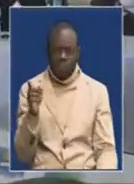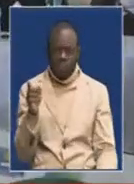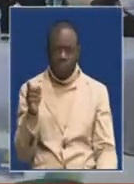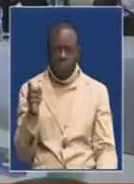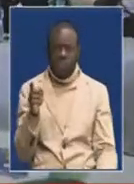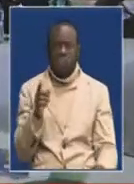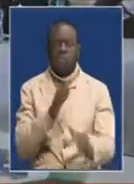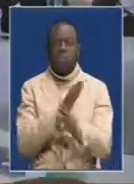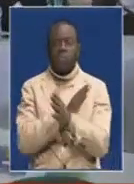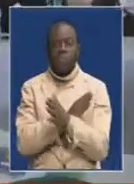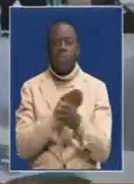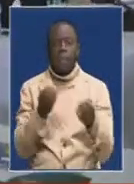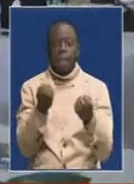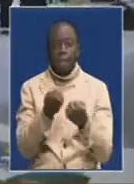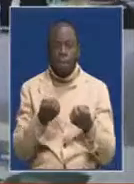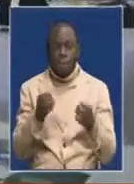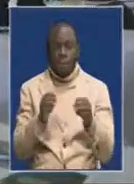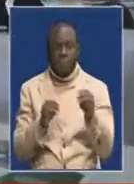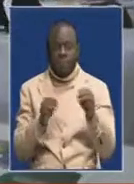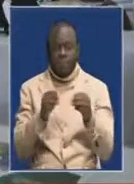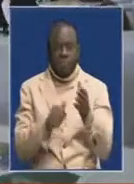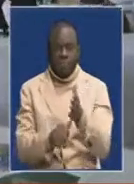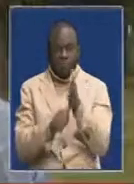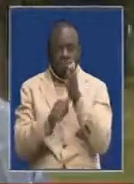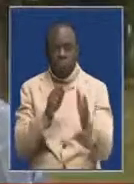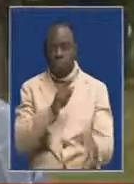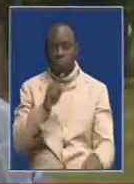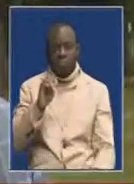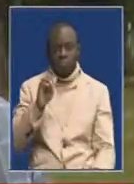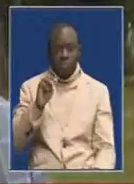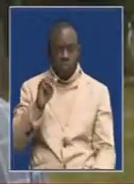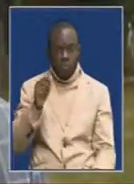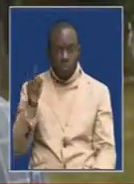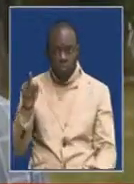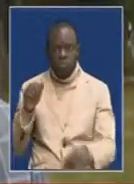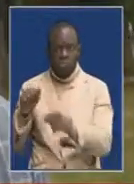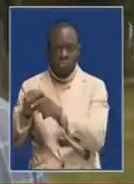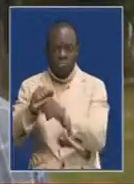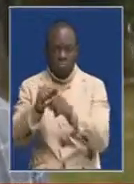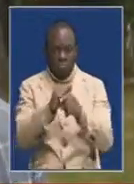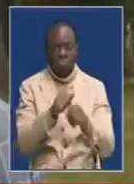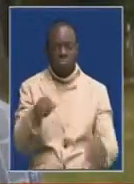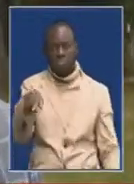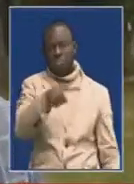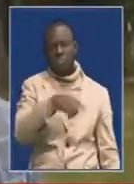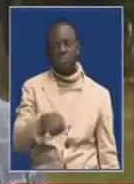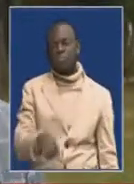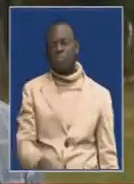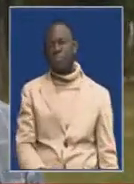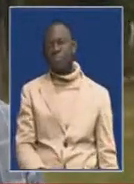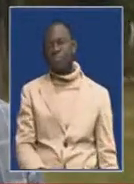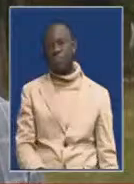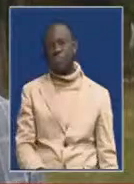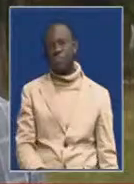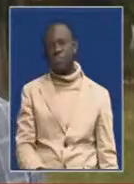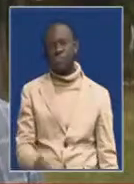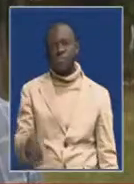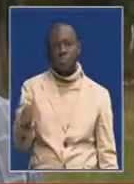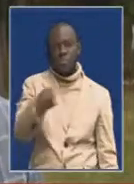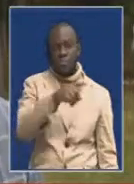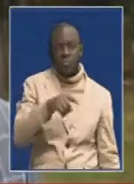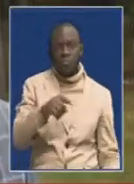the Zambia Environmental Management Agency, ZEMA. It's basically to train them as trainers of trainers